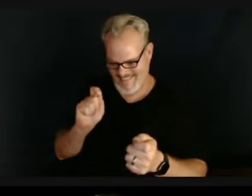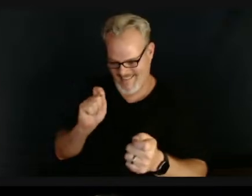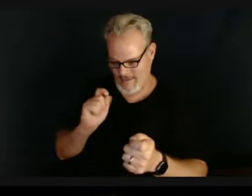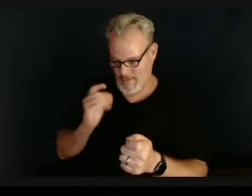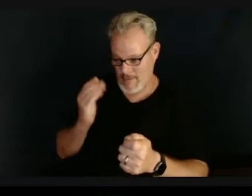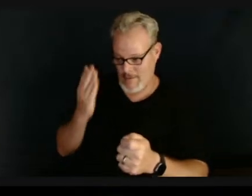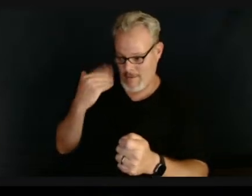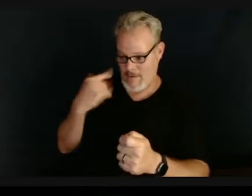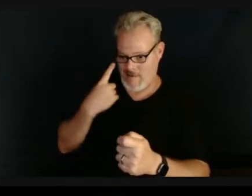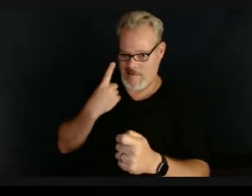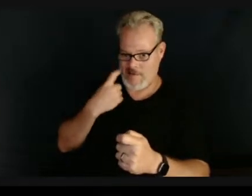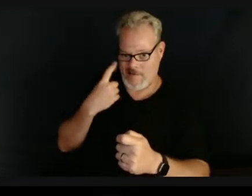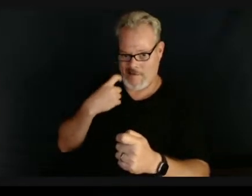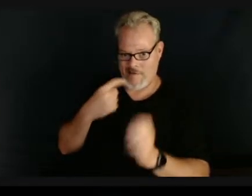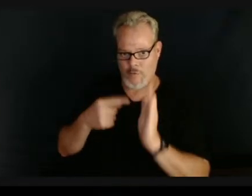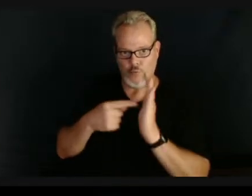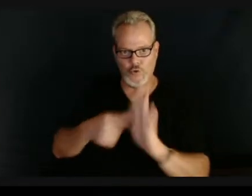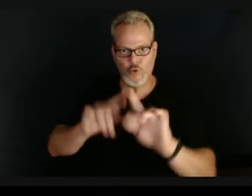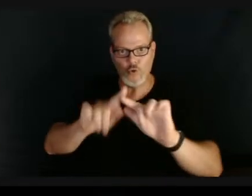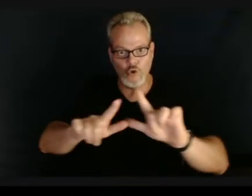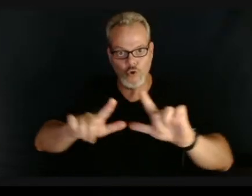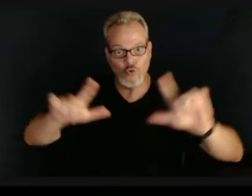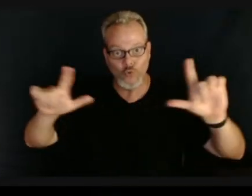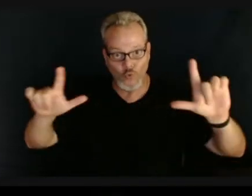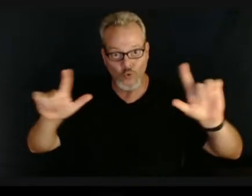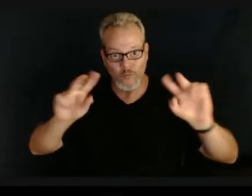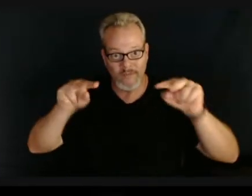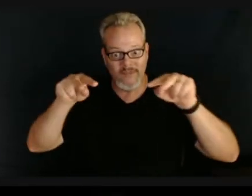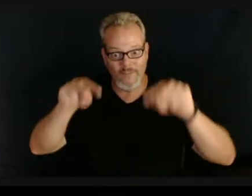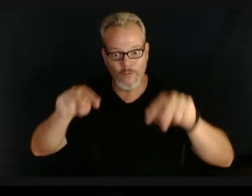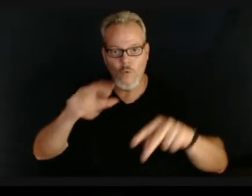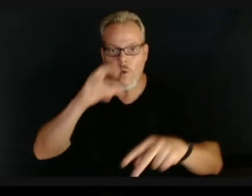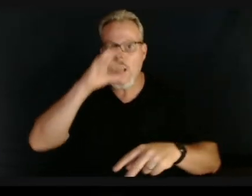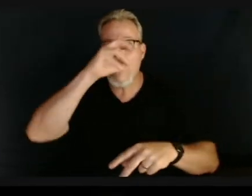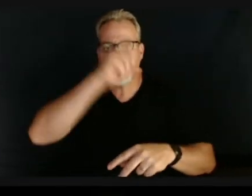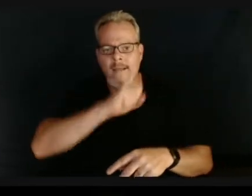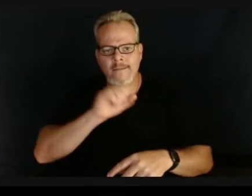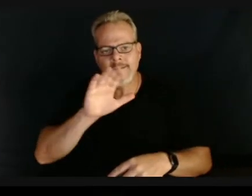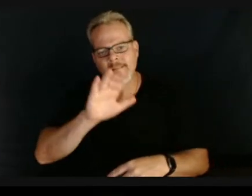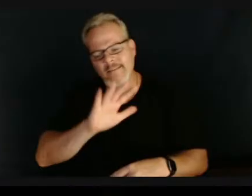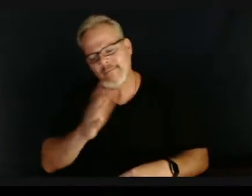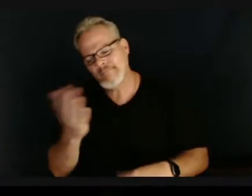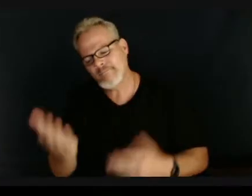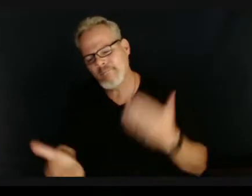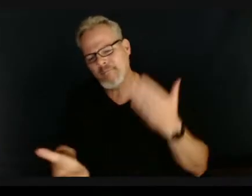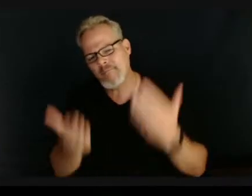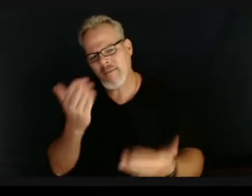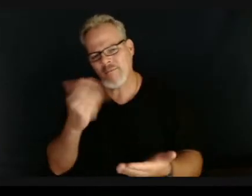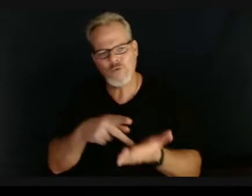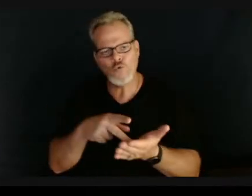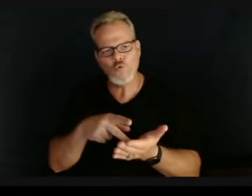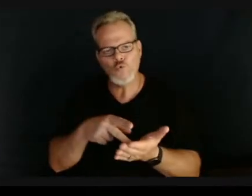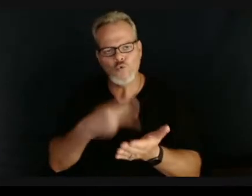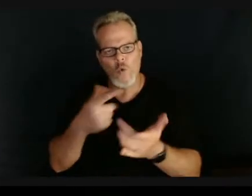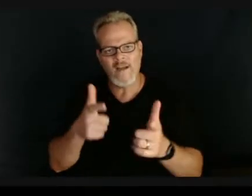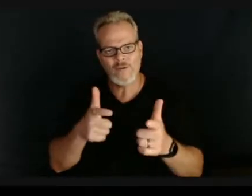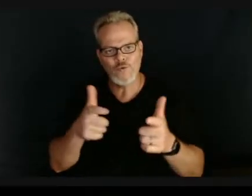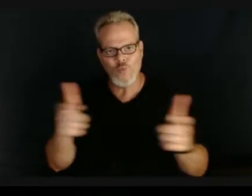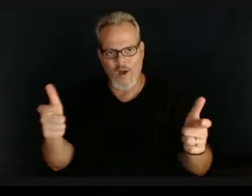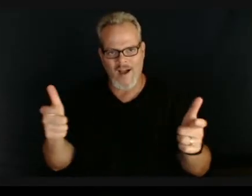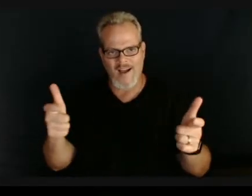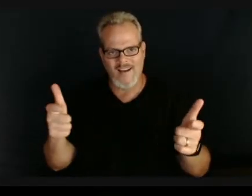that zoomed in view, I would guess it's maybe twice as wide as it was deep, something like